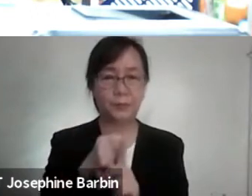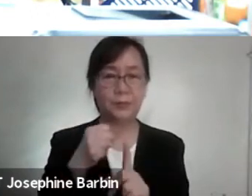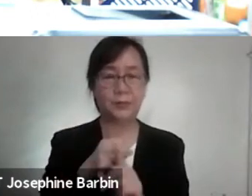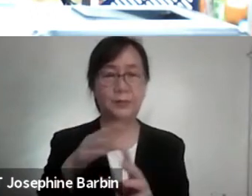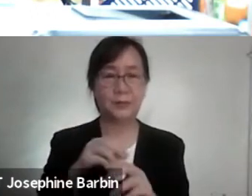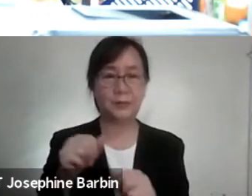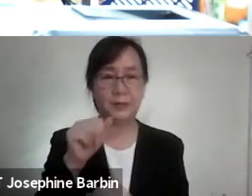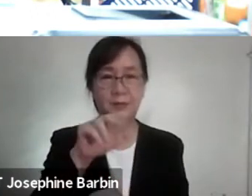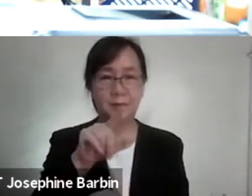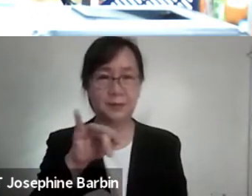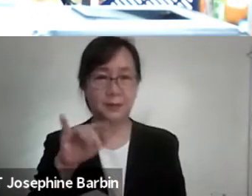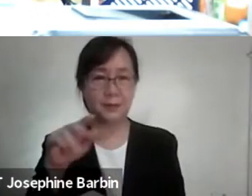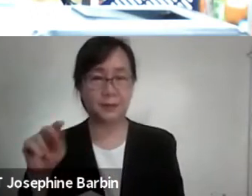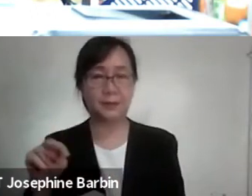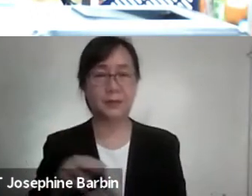And today's